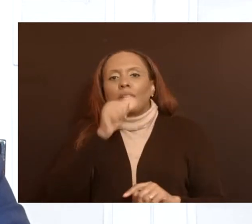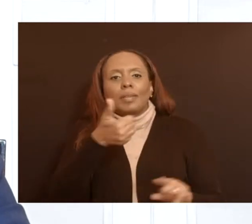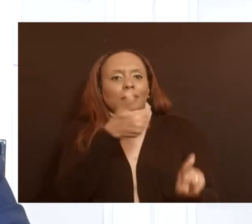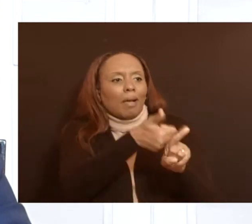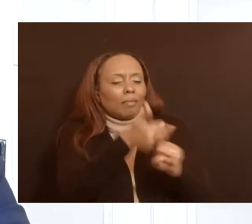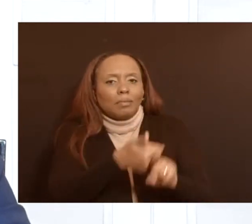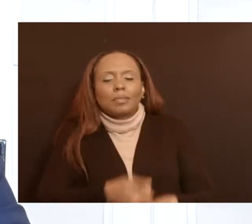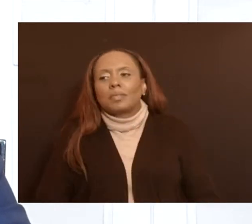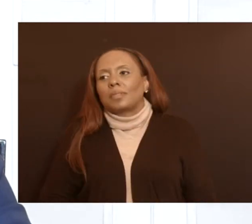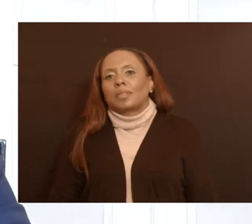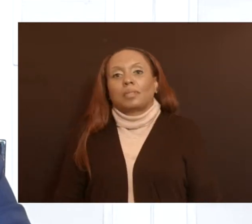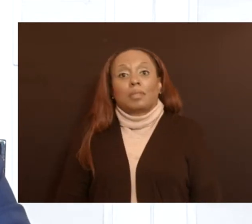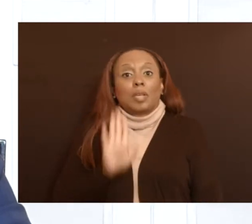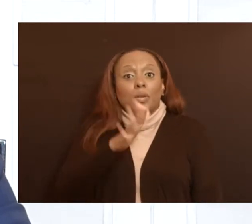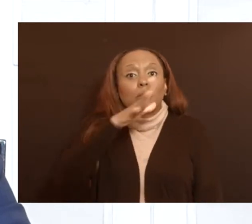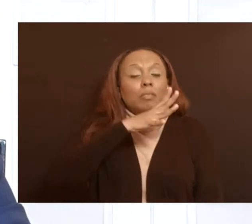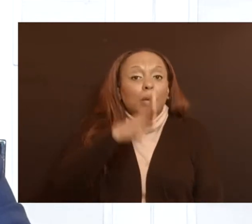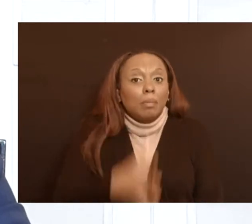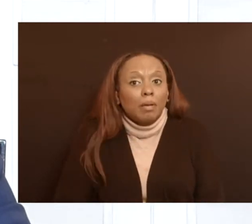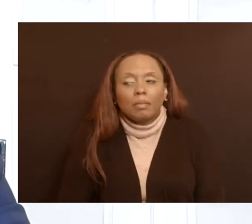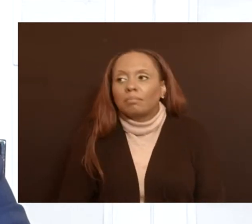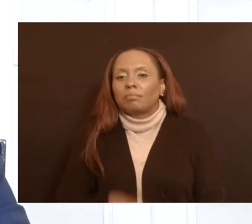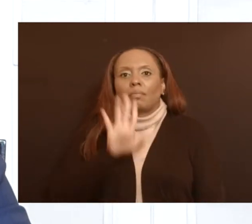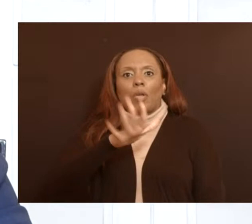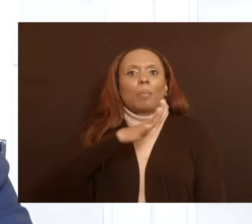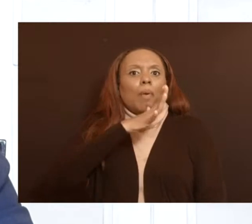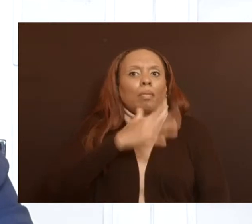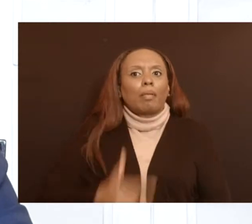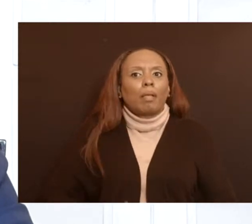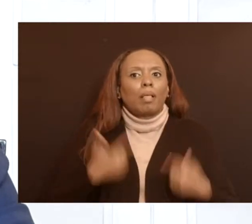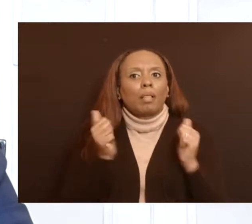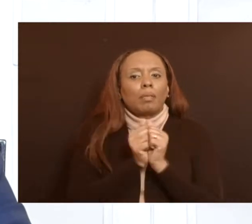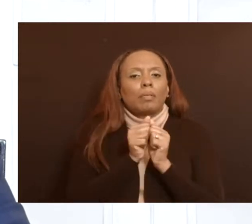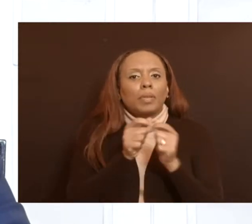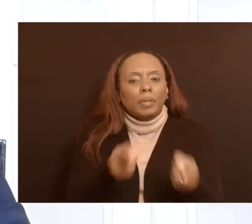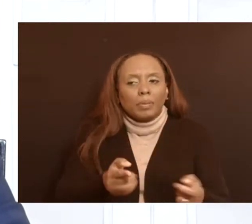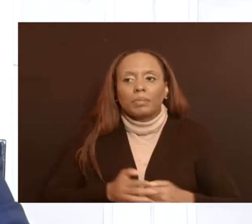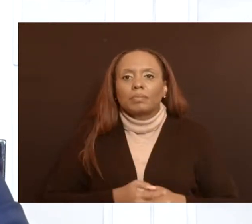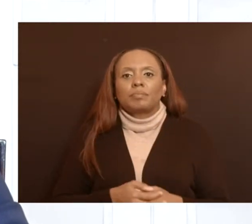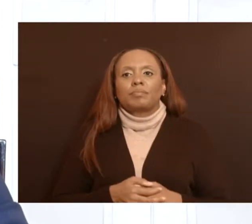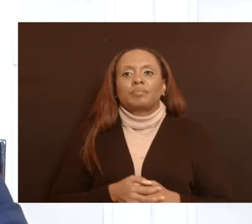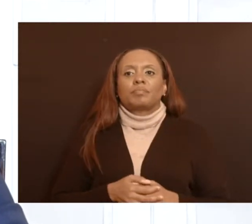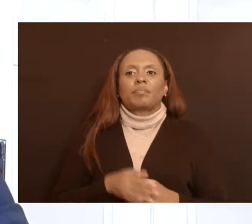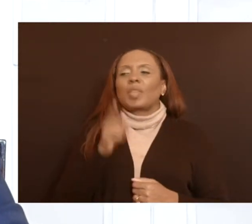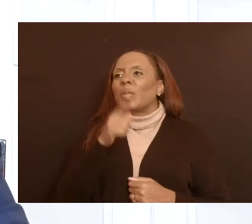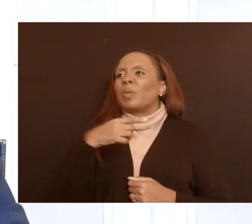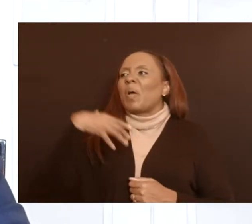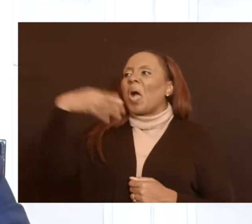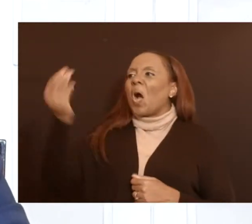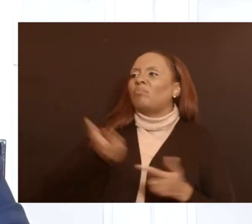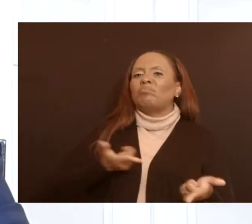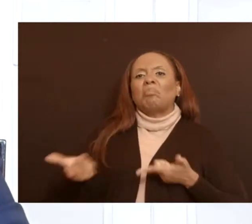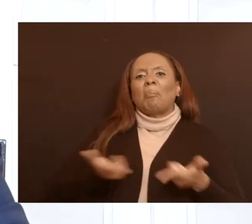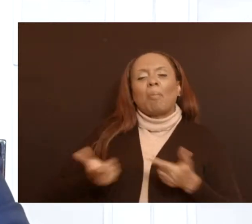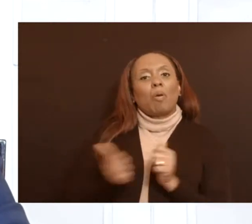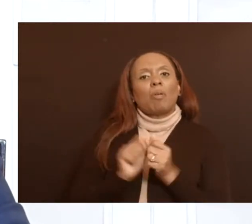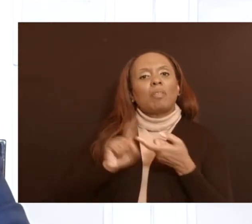lives in the house with you, right? Think about your mother who lives in the house with you. You can come home from the block or hanging out or going